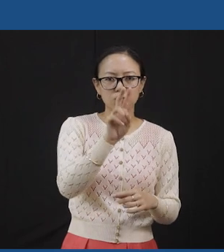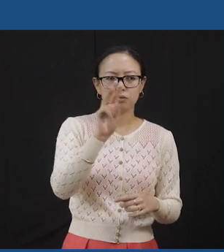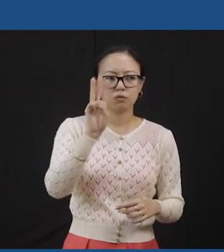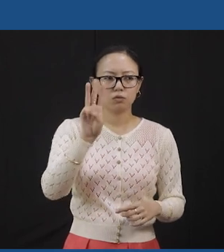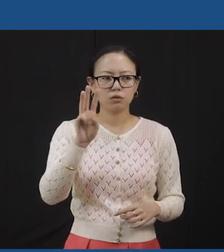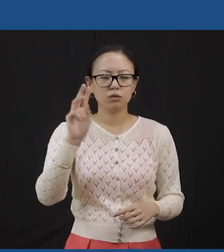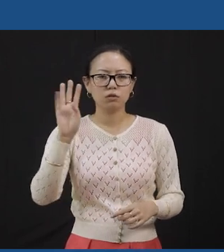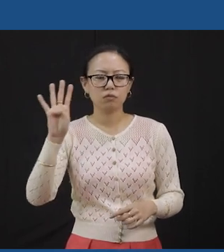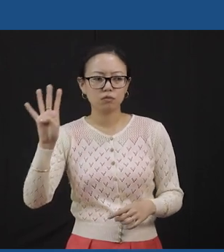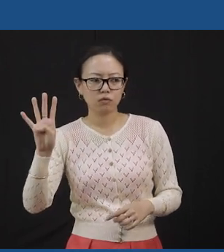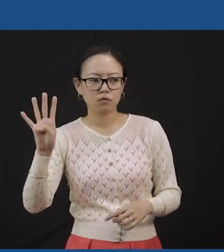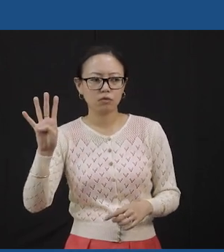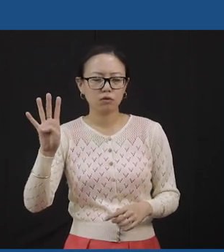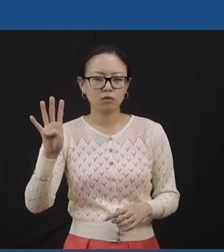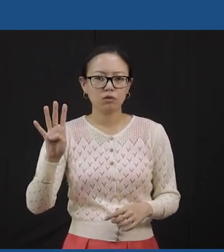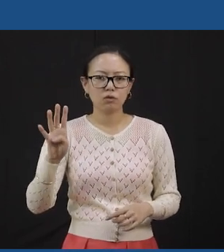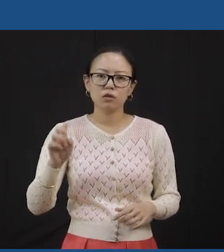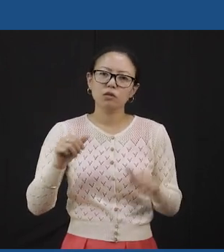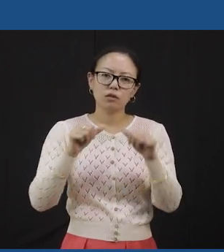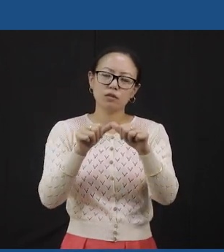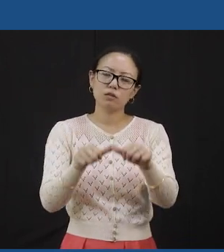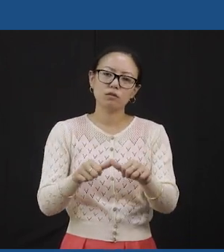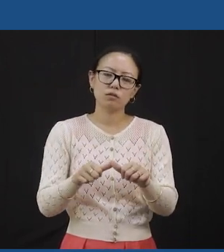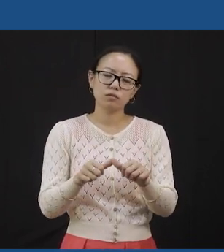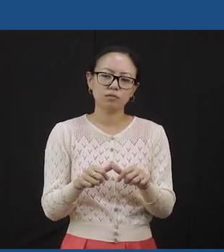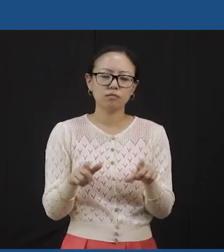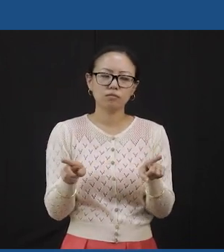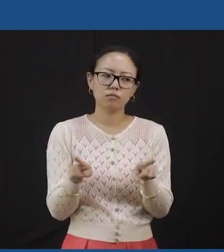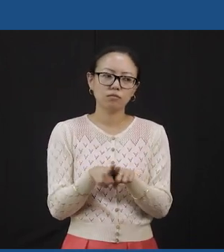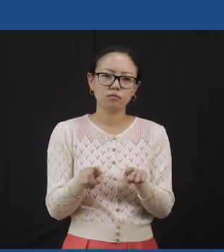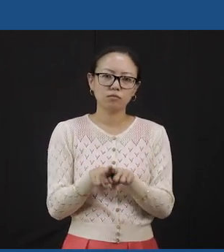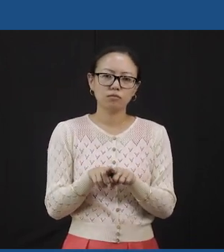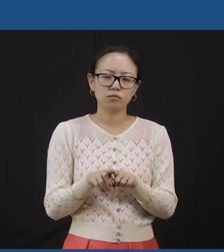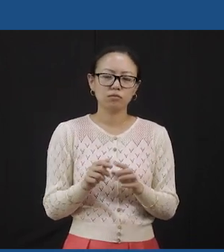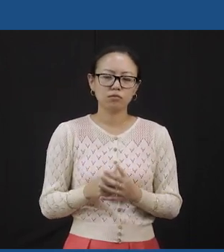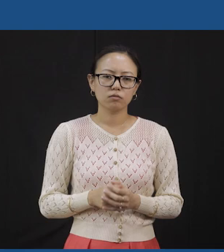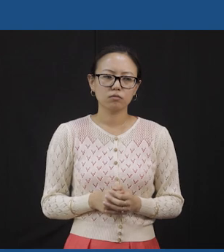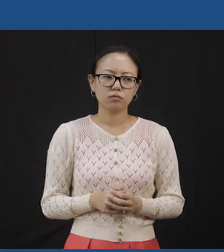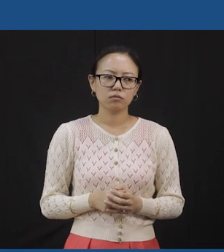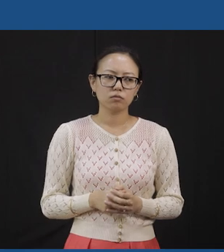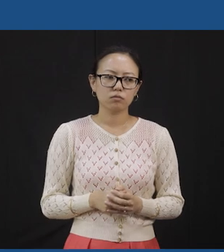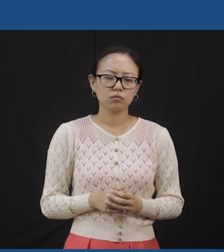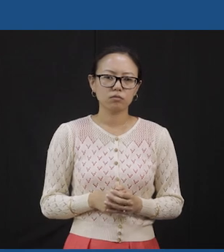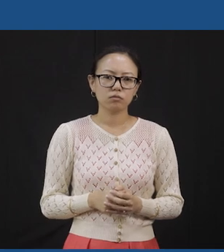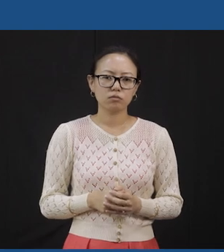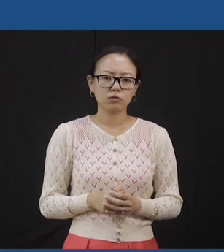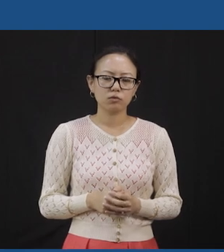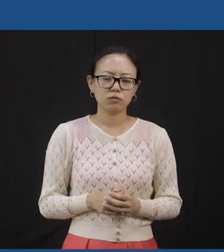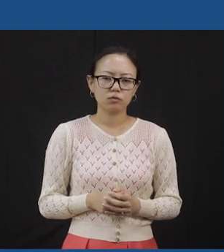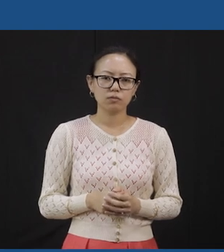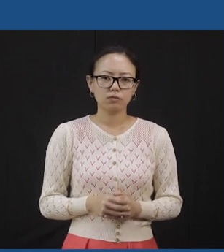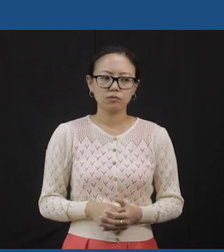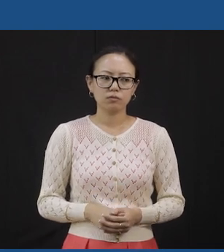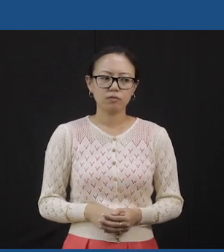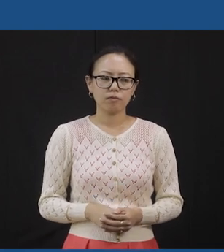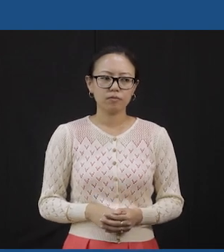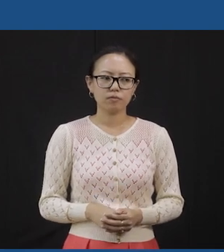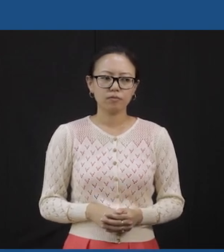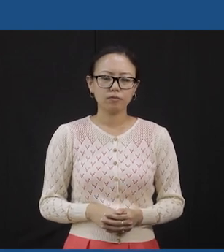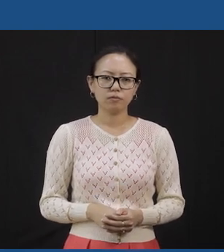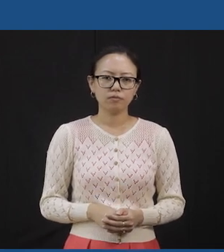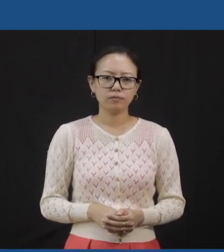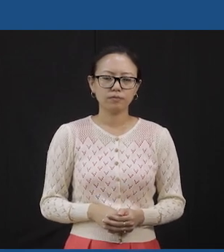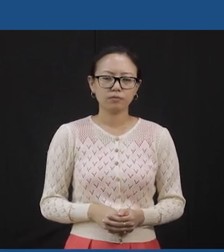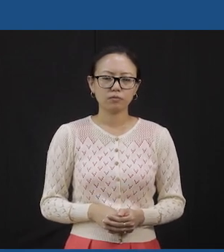it can be added both left side or right side. You can get the same answer. Or it can be upward or downward. You will get the